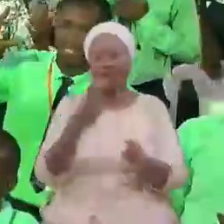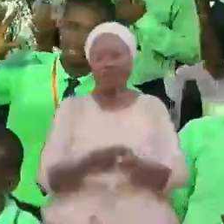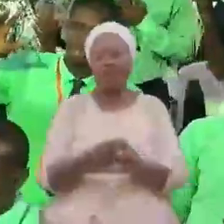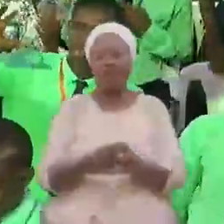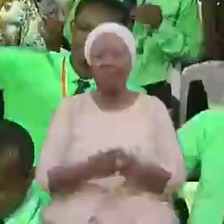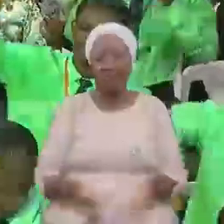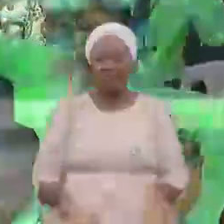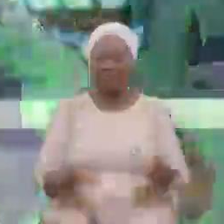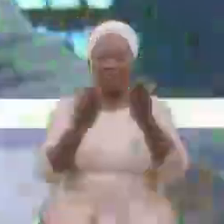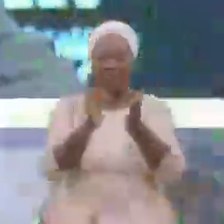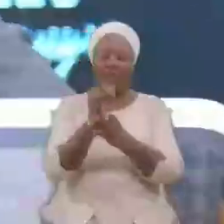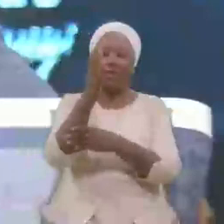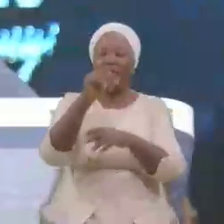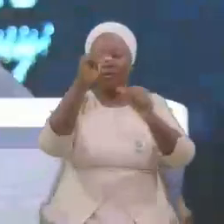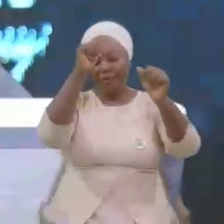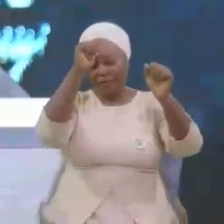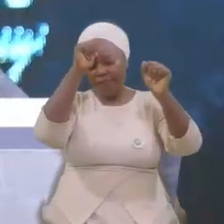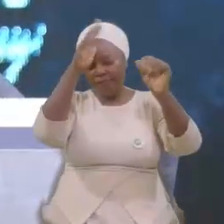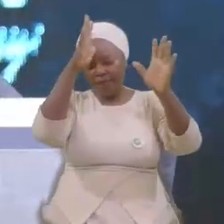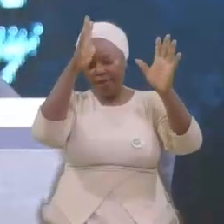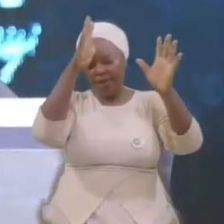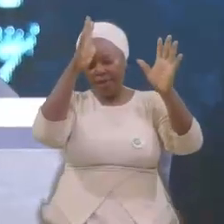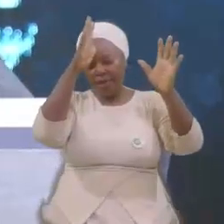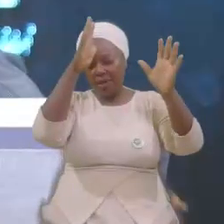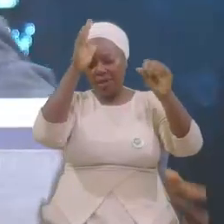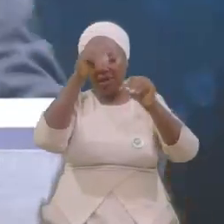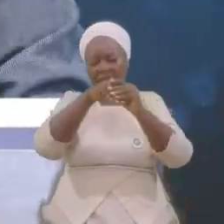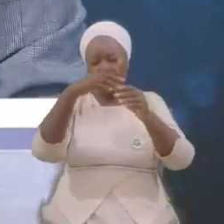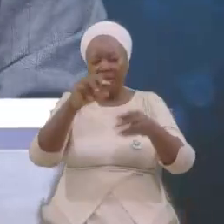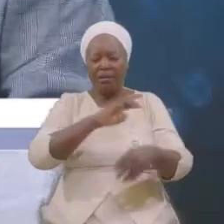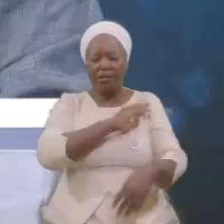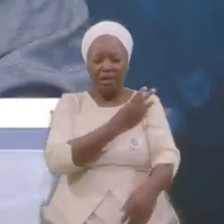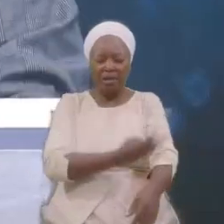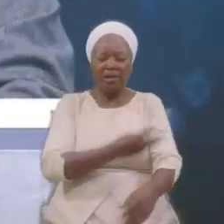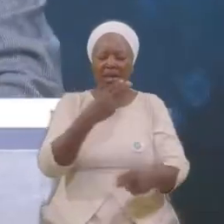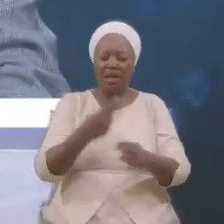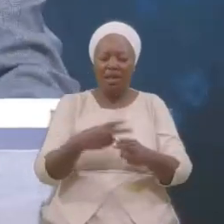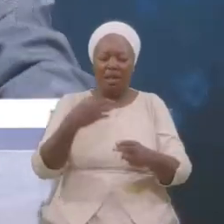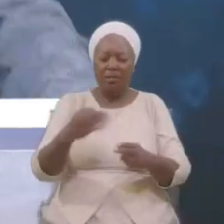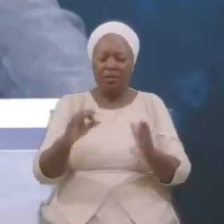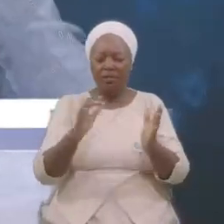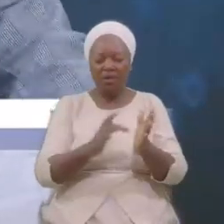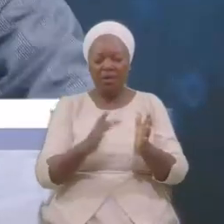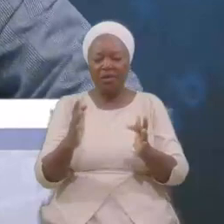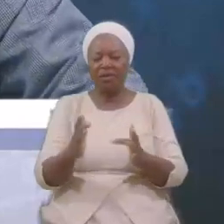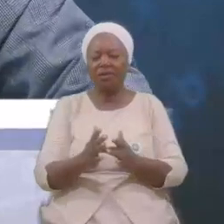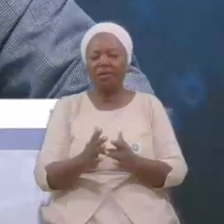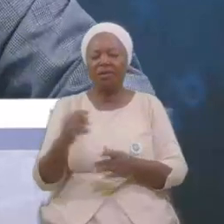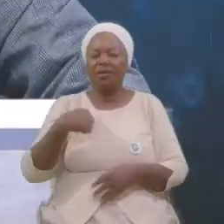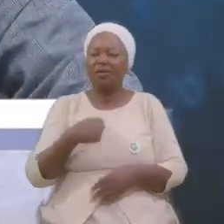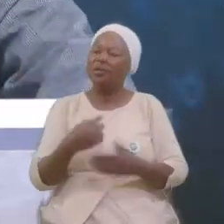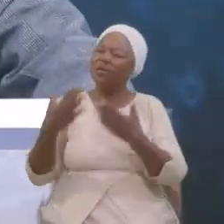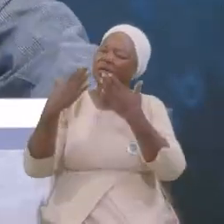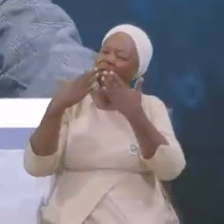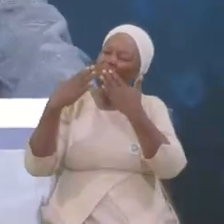that hand. Father, in the mighty name of Jesus, we thank you,